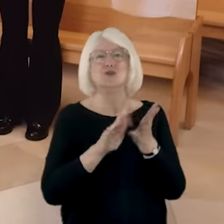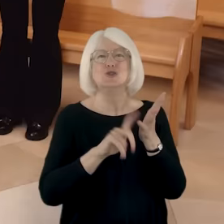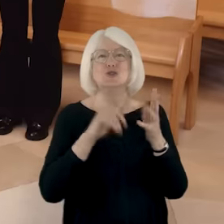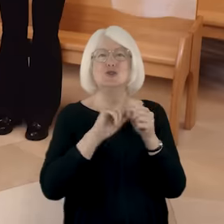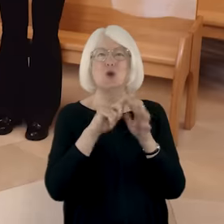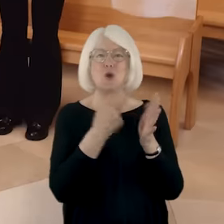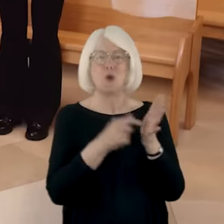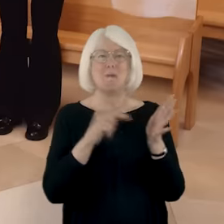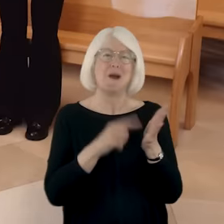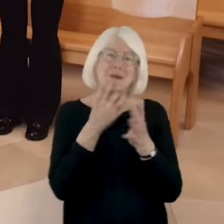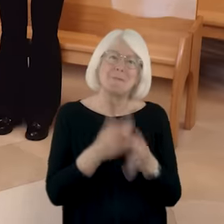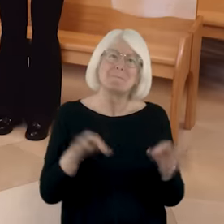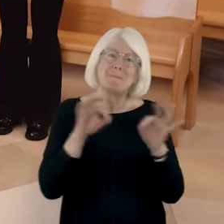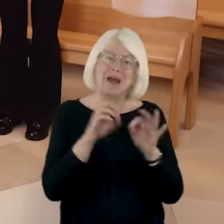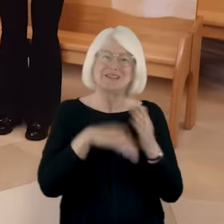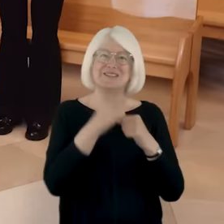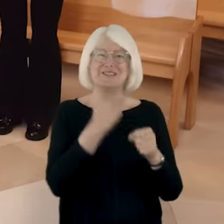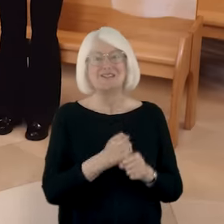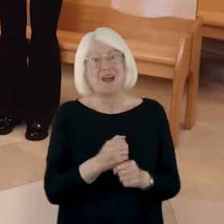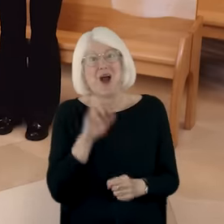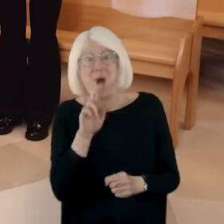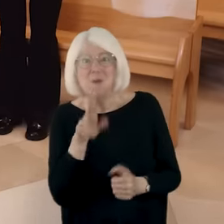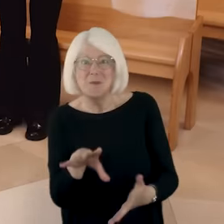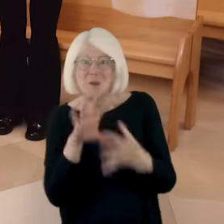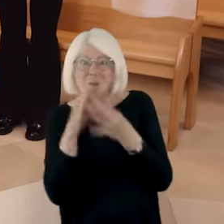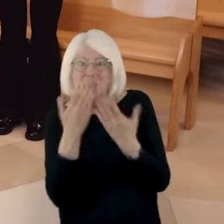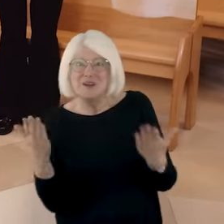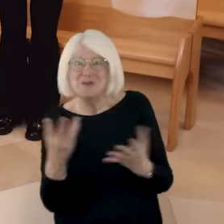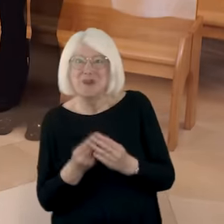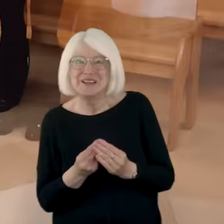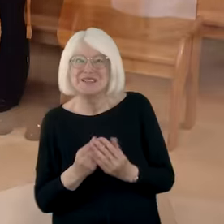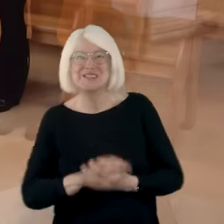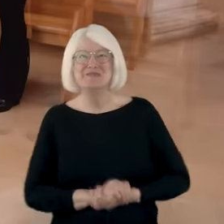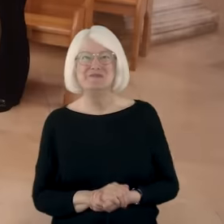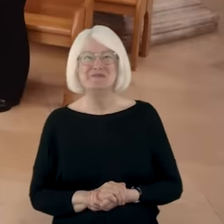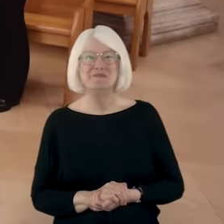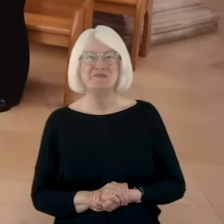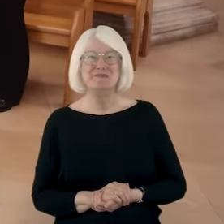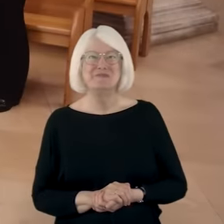Schubert's glorious Mass in G. I do hope that you'll be able to worship with us.